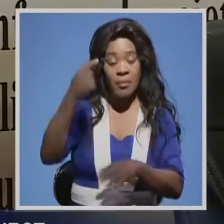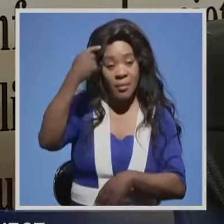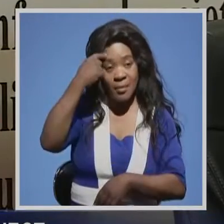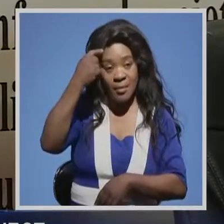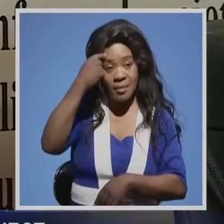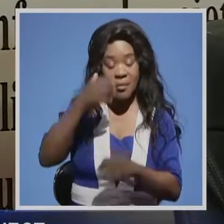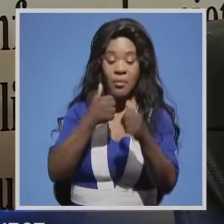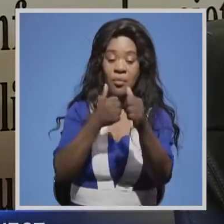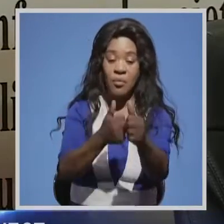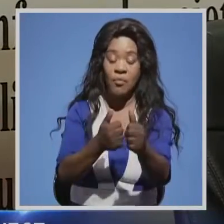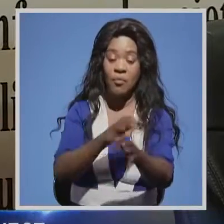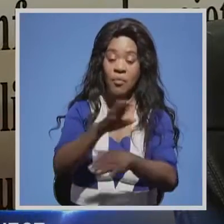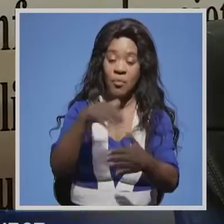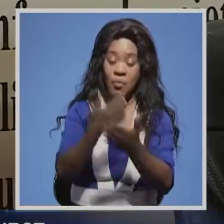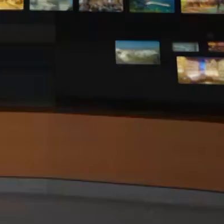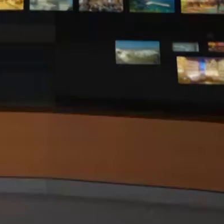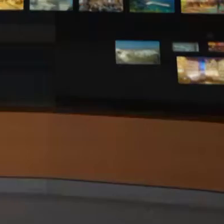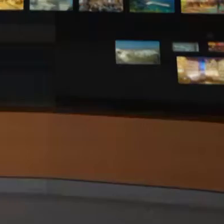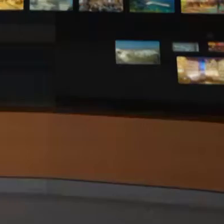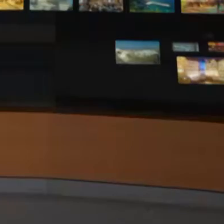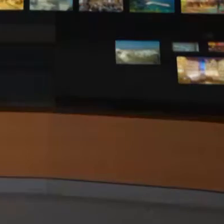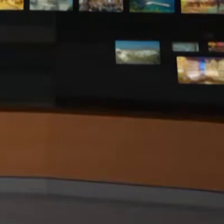to ensure that we bring the perpetrators to book.